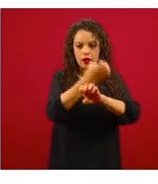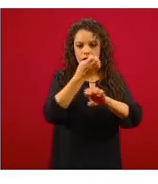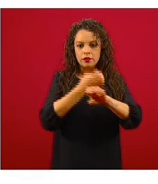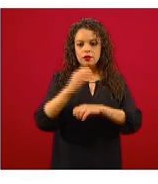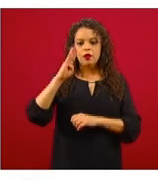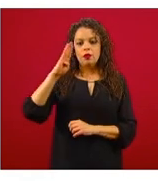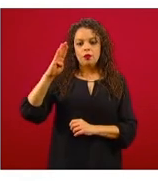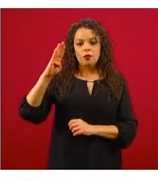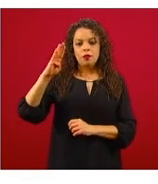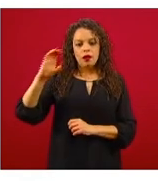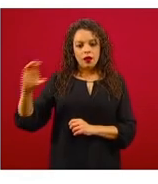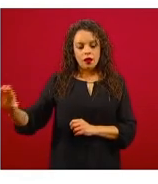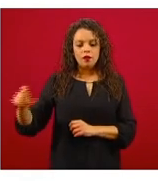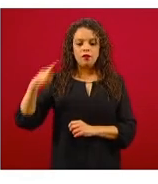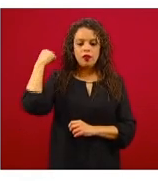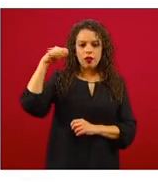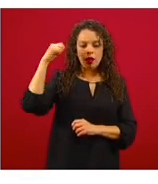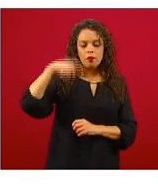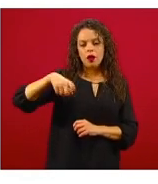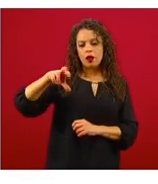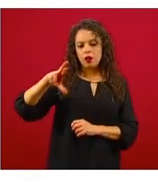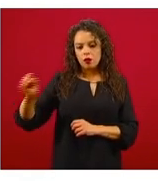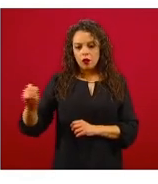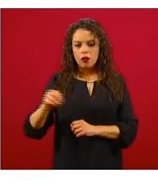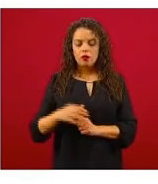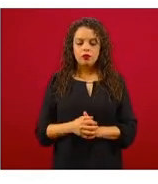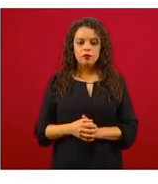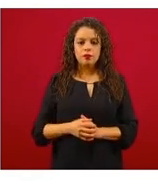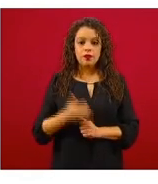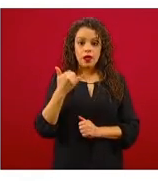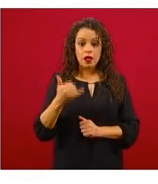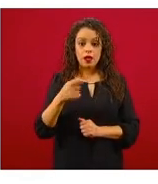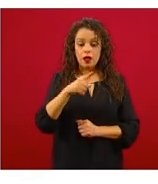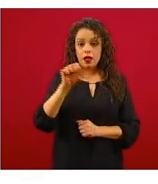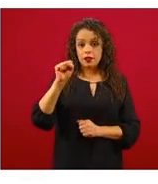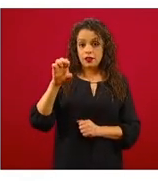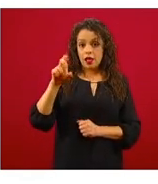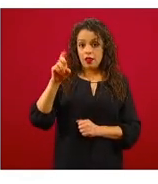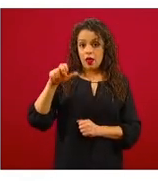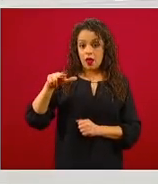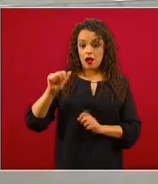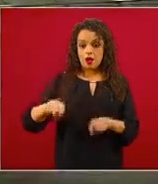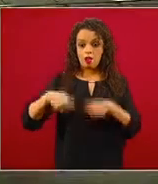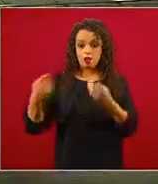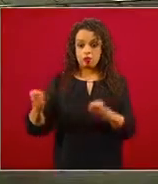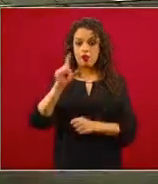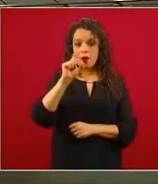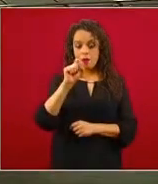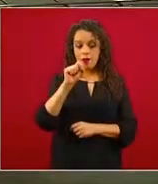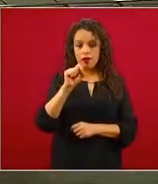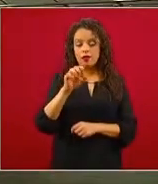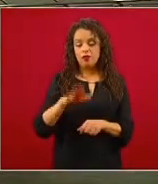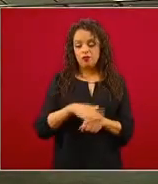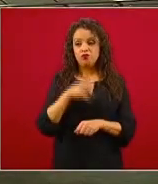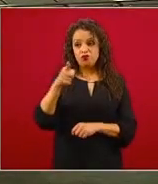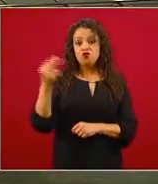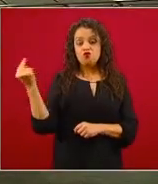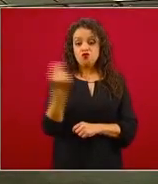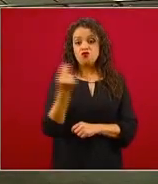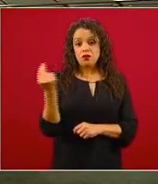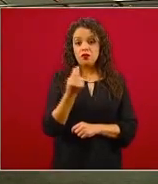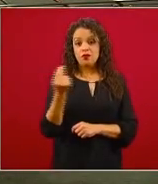were distributed to Baja California, Tabasco, Quintana Roo, and the Navy. We gave 20 to the Navy. We